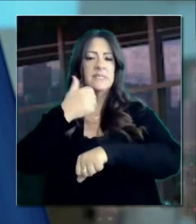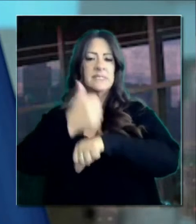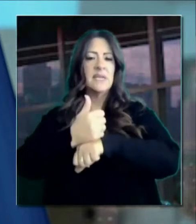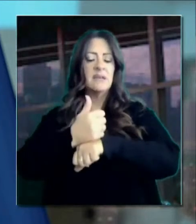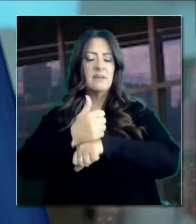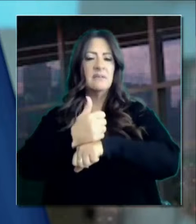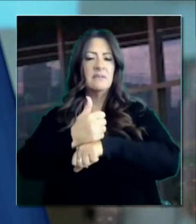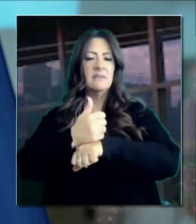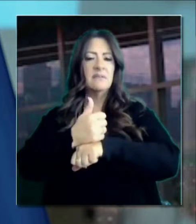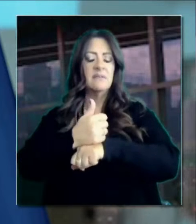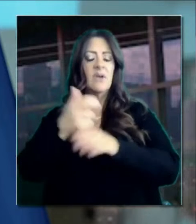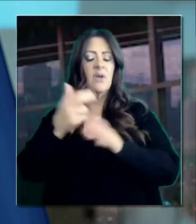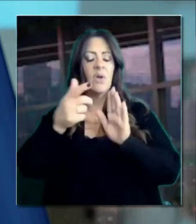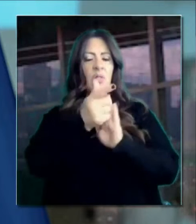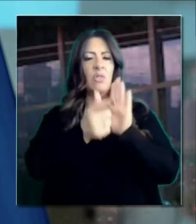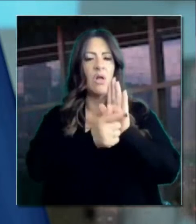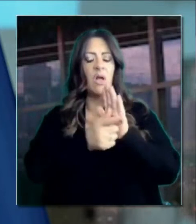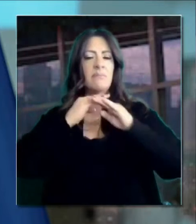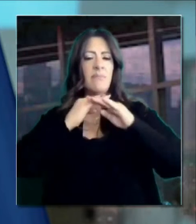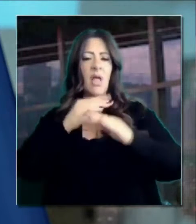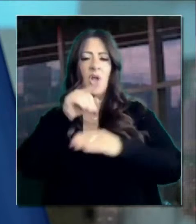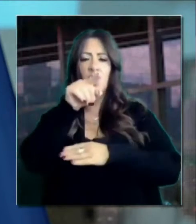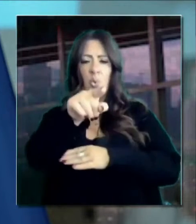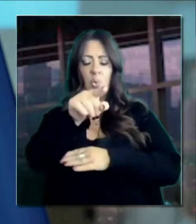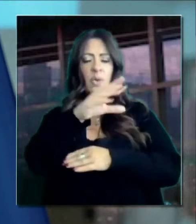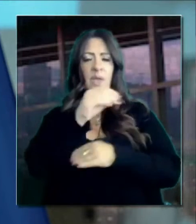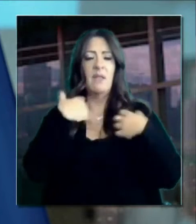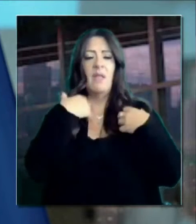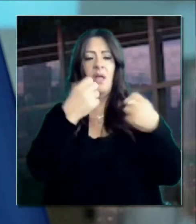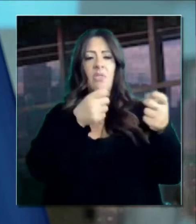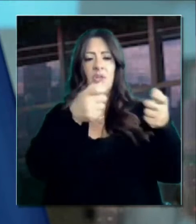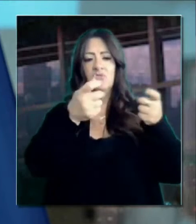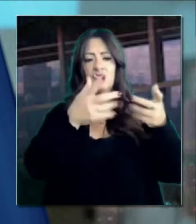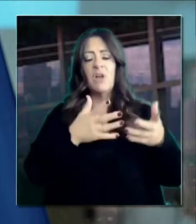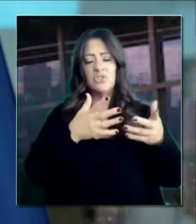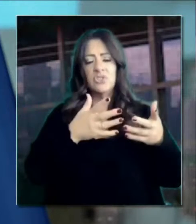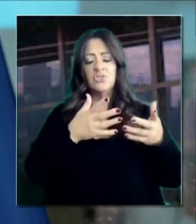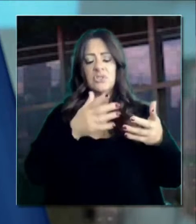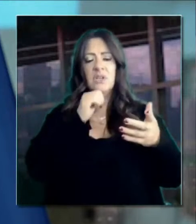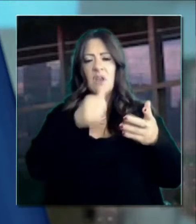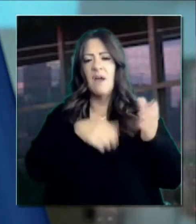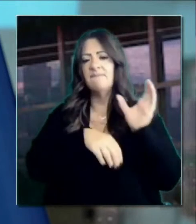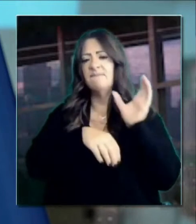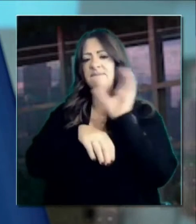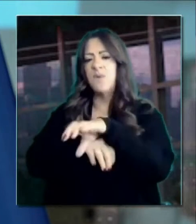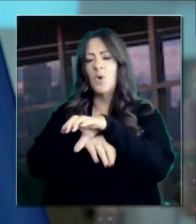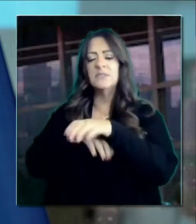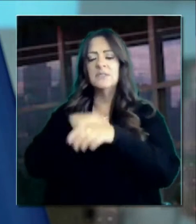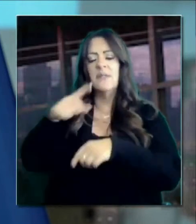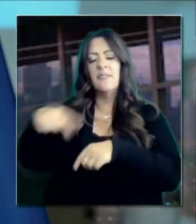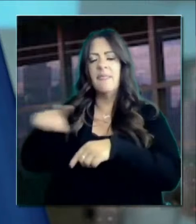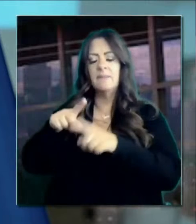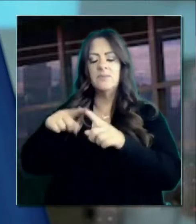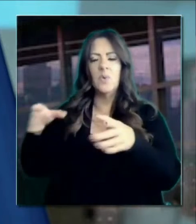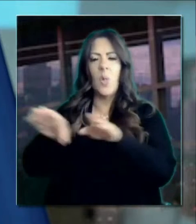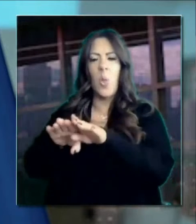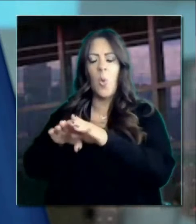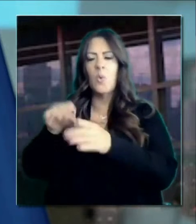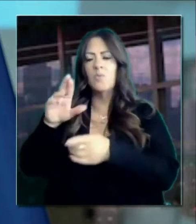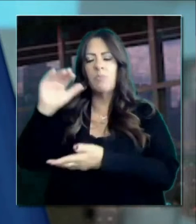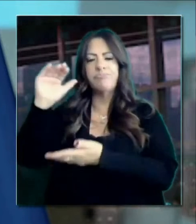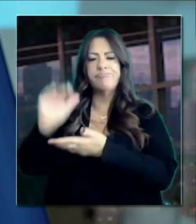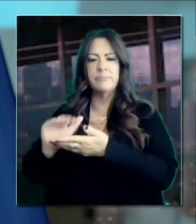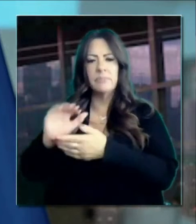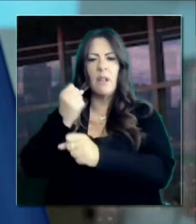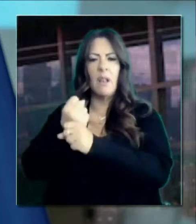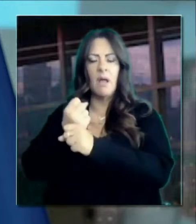authoritative ruling that will permanently block you and health directors, and I'm saying this as a quote, from imposing any future arbitrary and unjustified